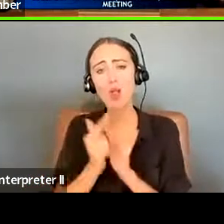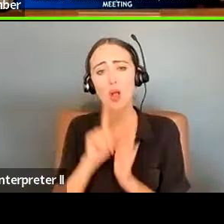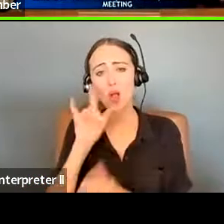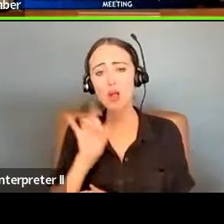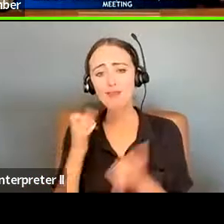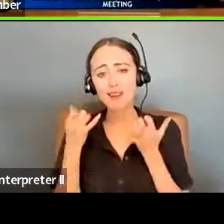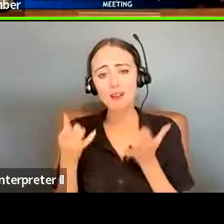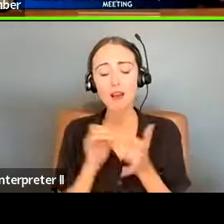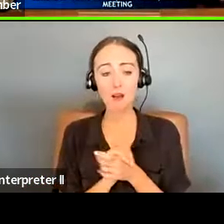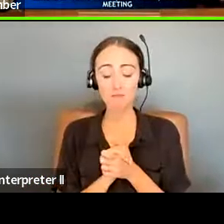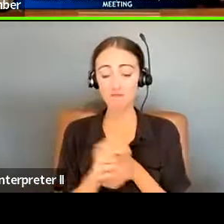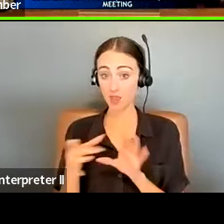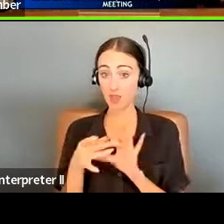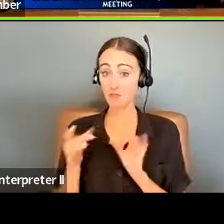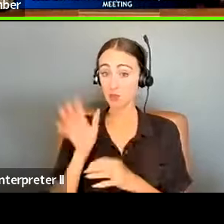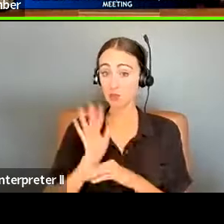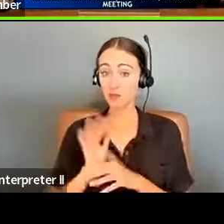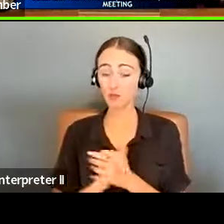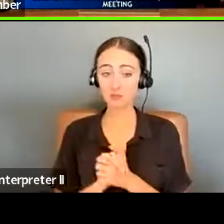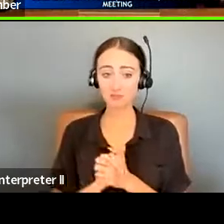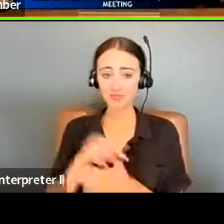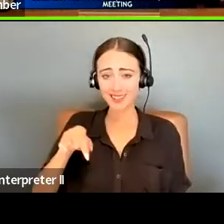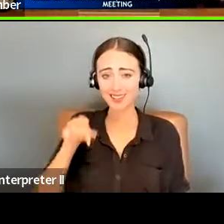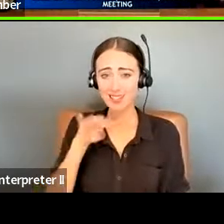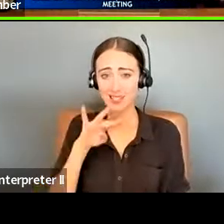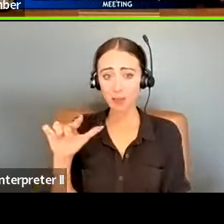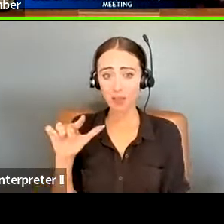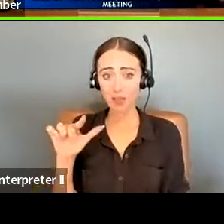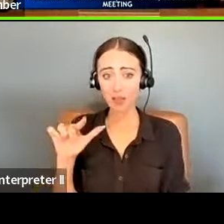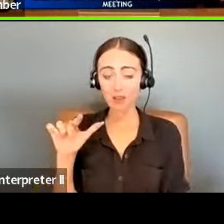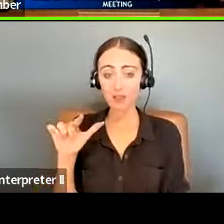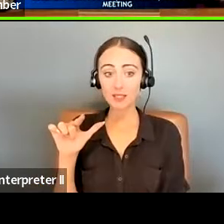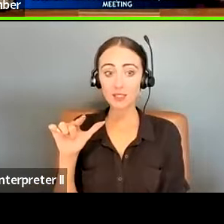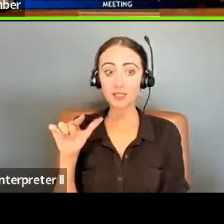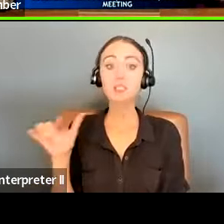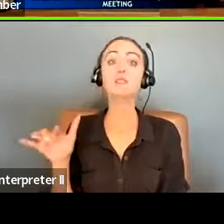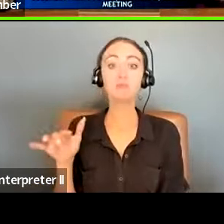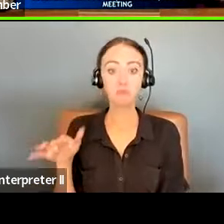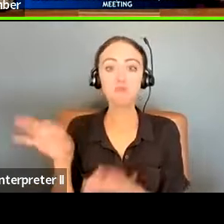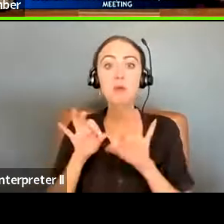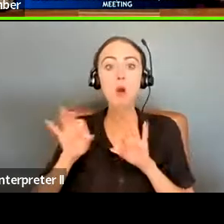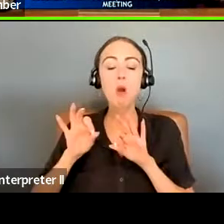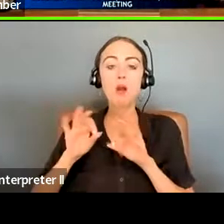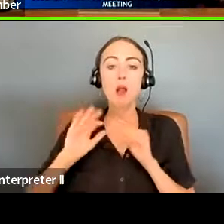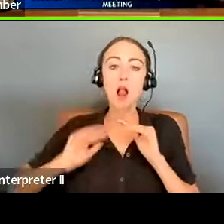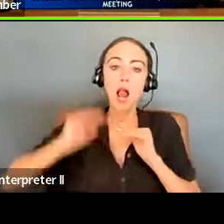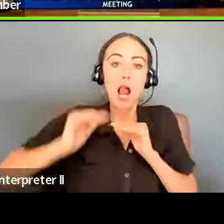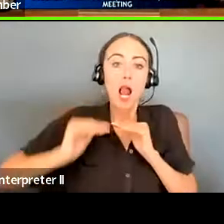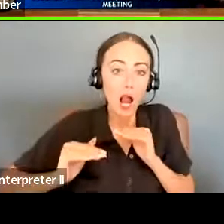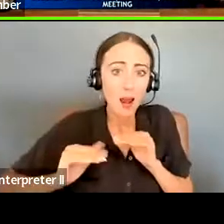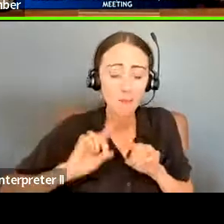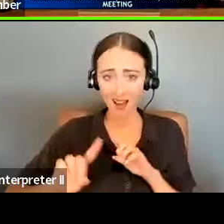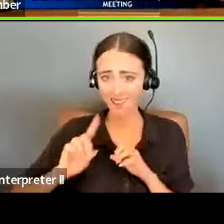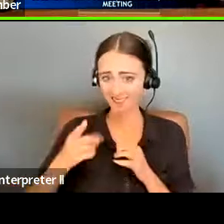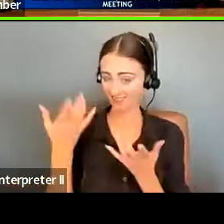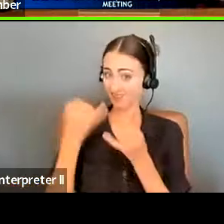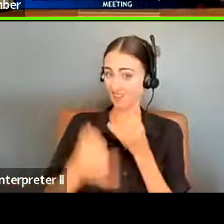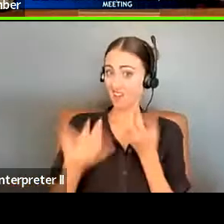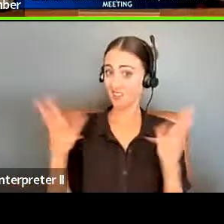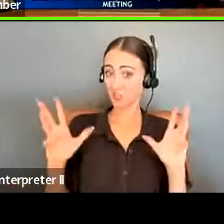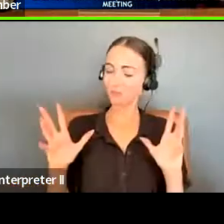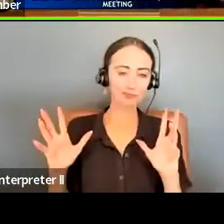like. As I mentioned earlier, this bill makes some important steps, but these aren't the last steps that we have to